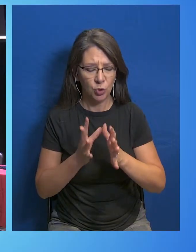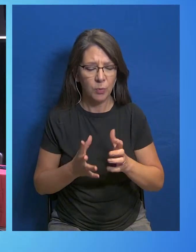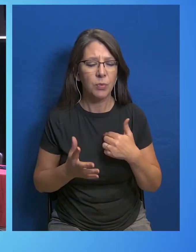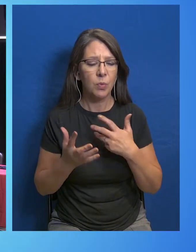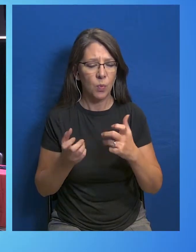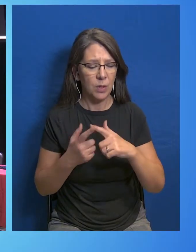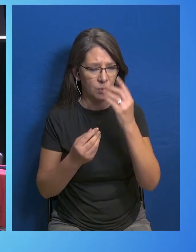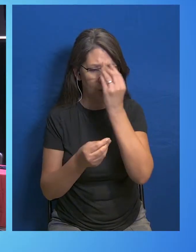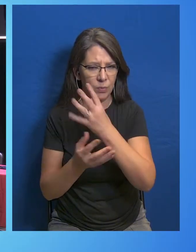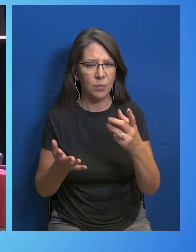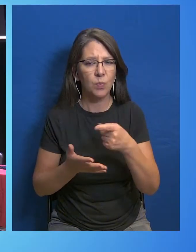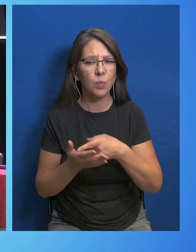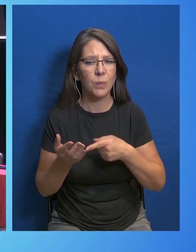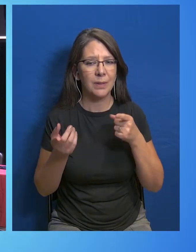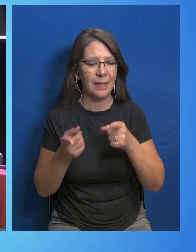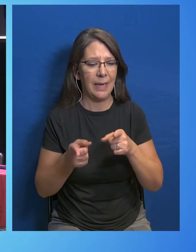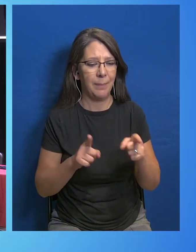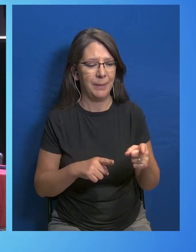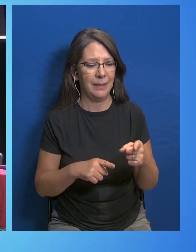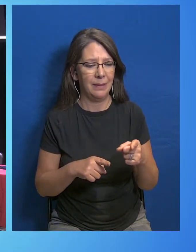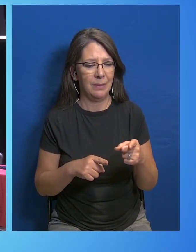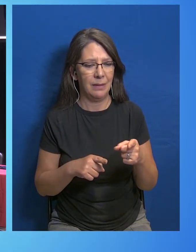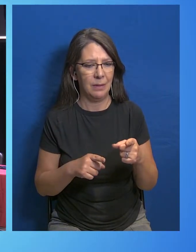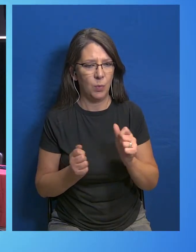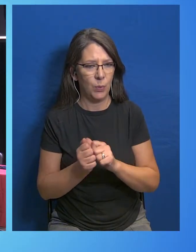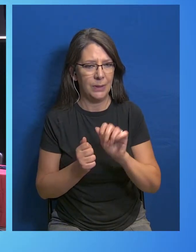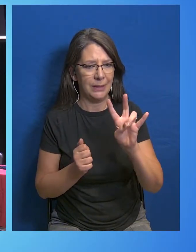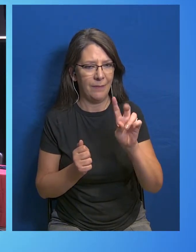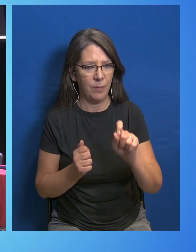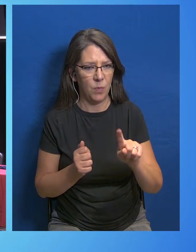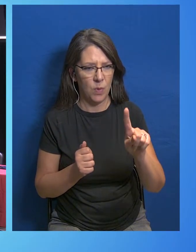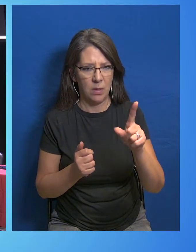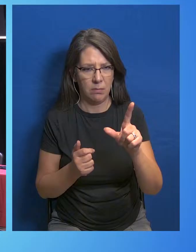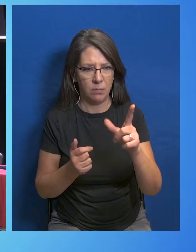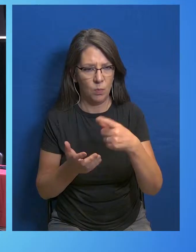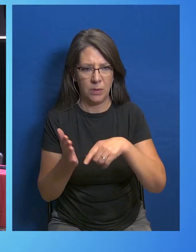say what actually happened with 7.1.